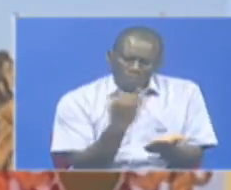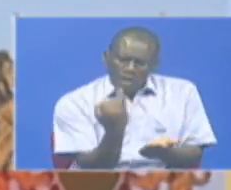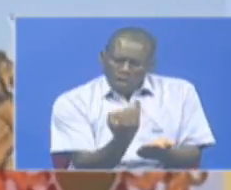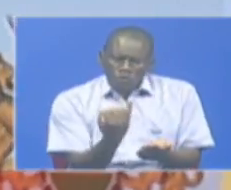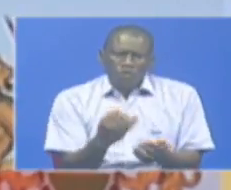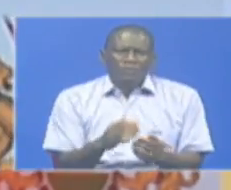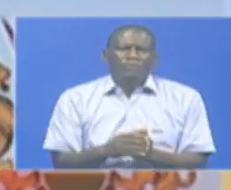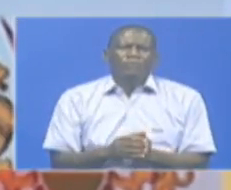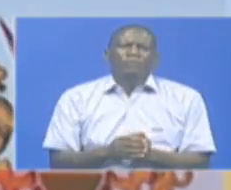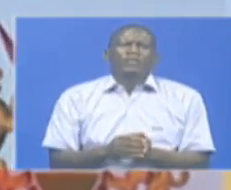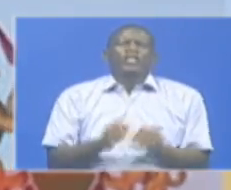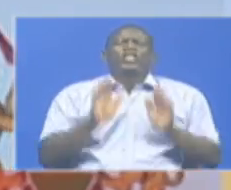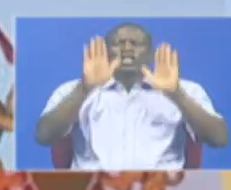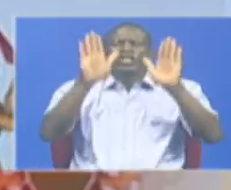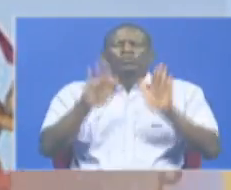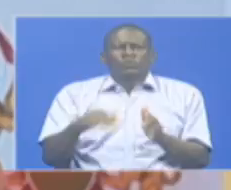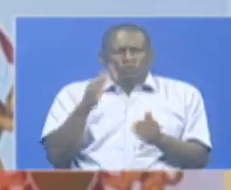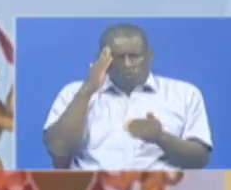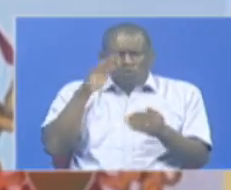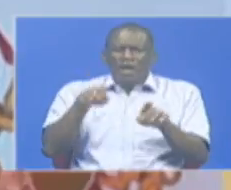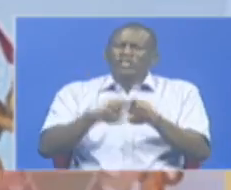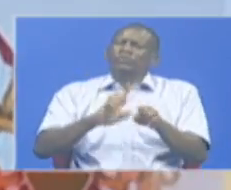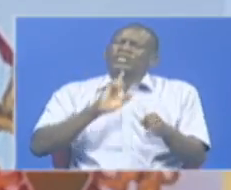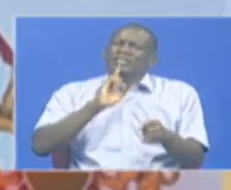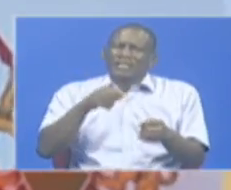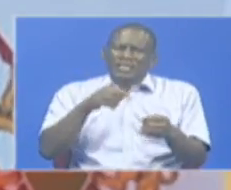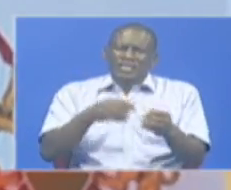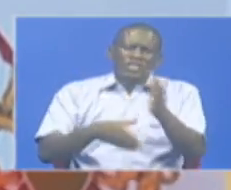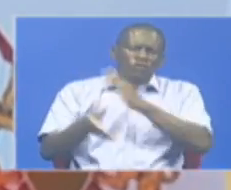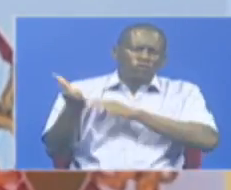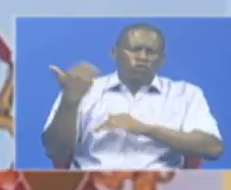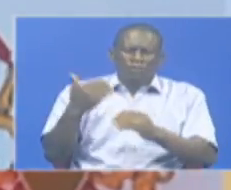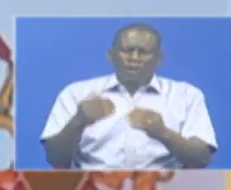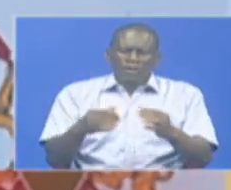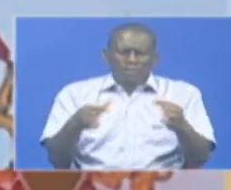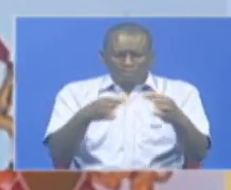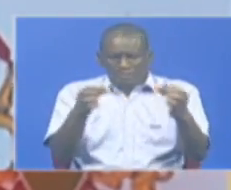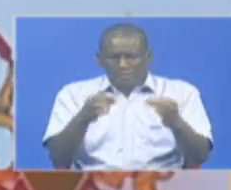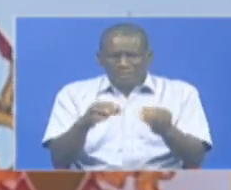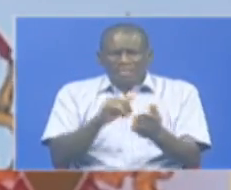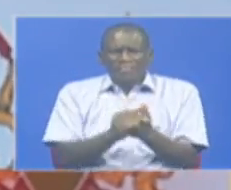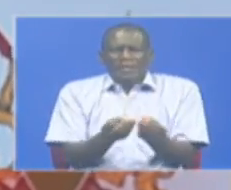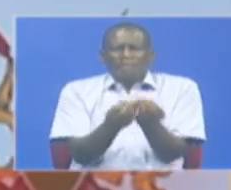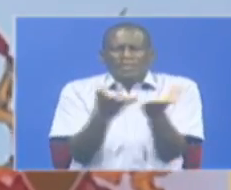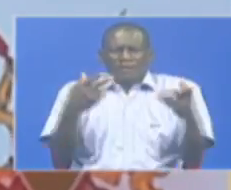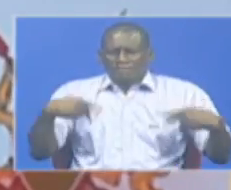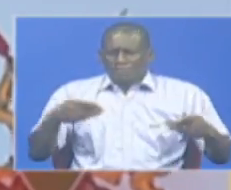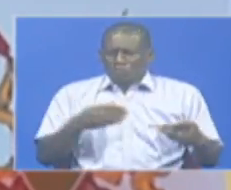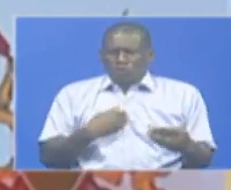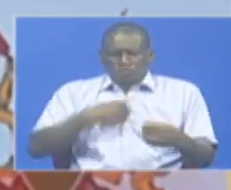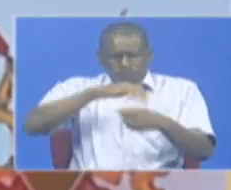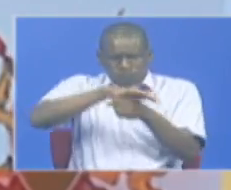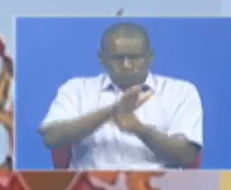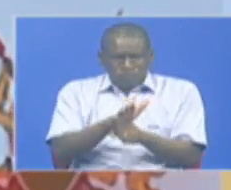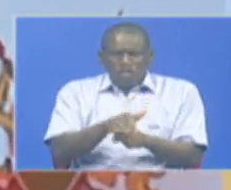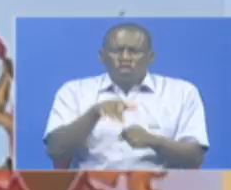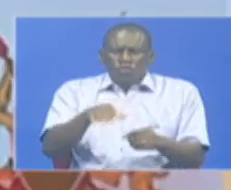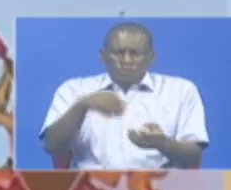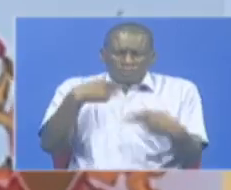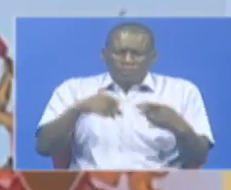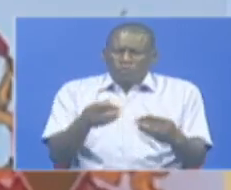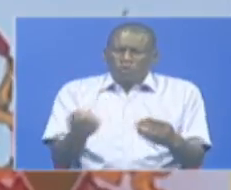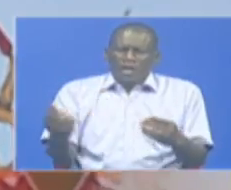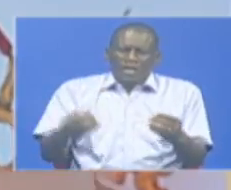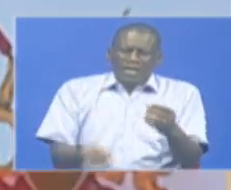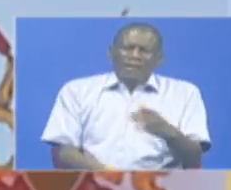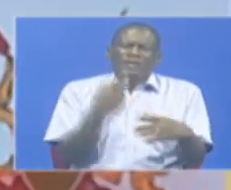isolation, it's important to note, like we mentioned in our previous briefings, most of our positive cases are cases that are emanating from quarantine,